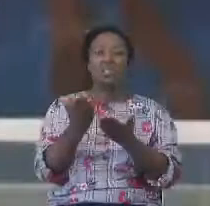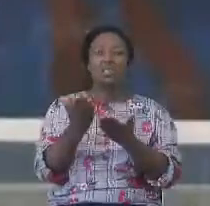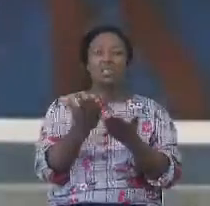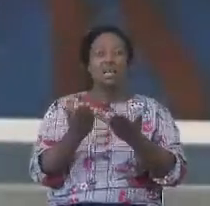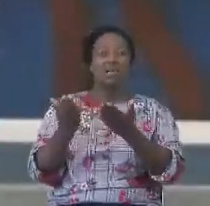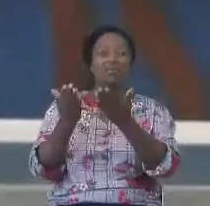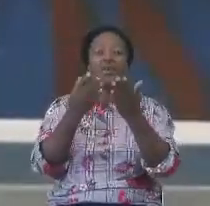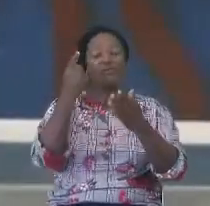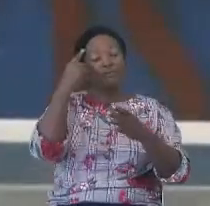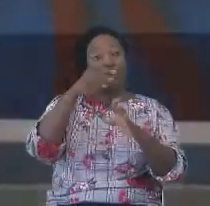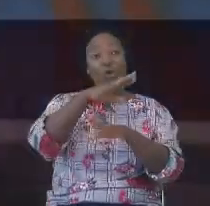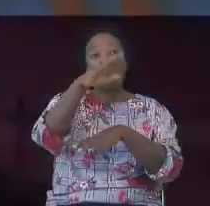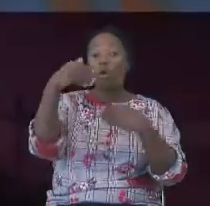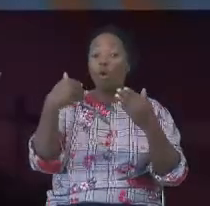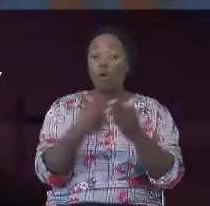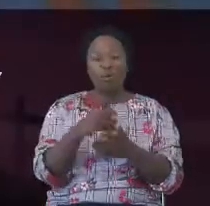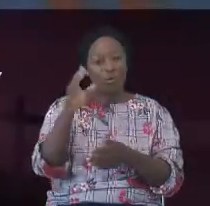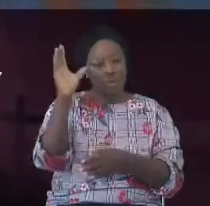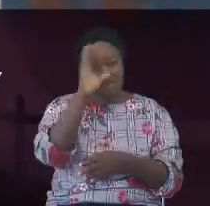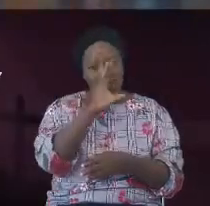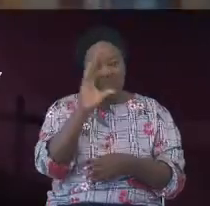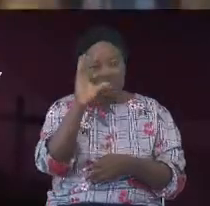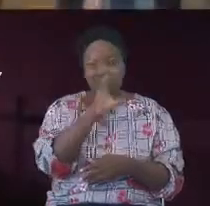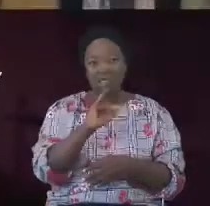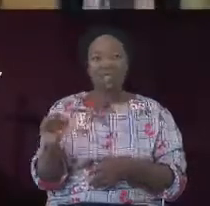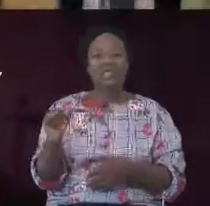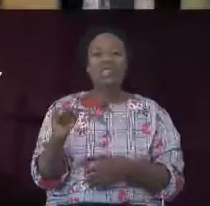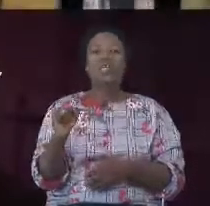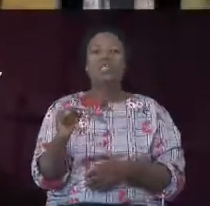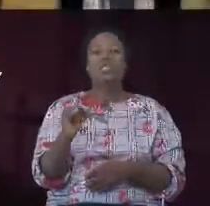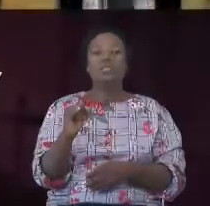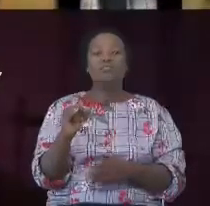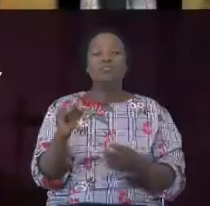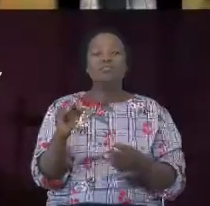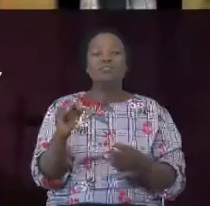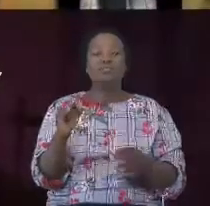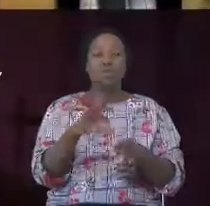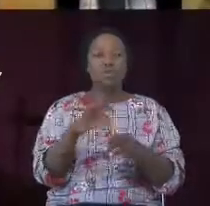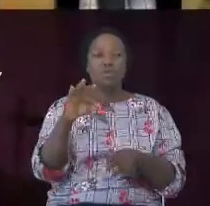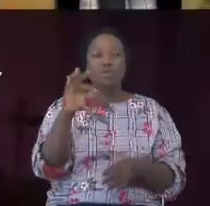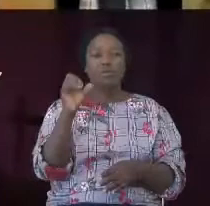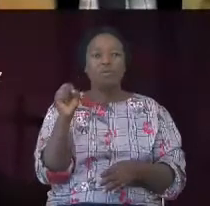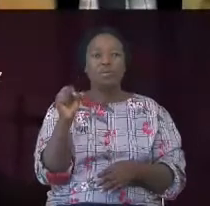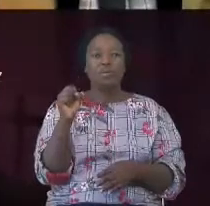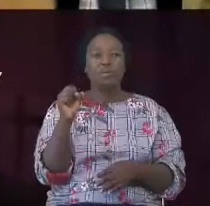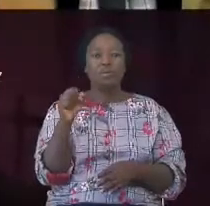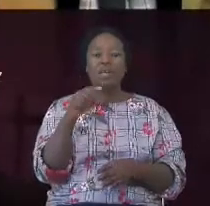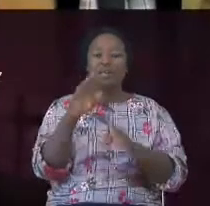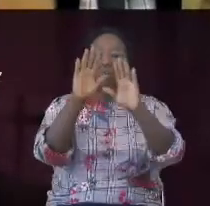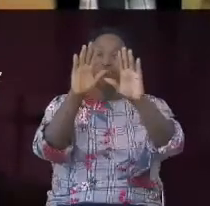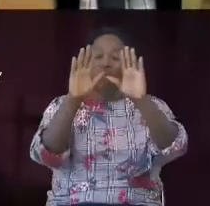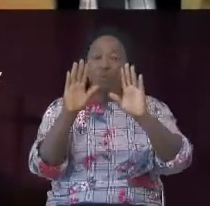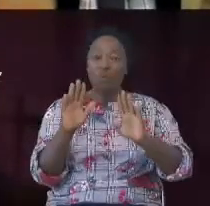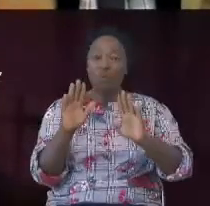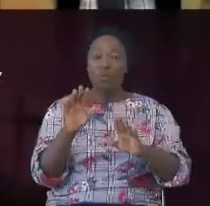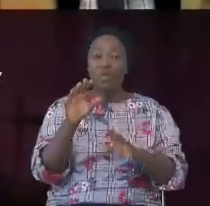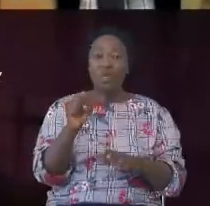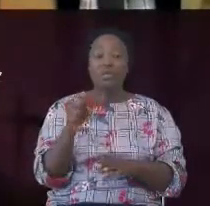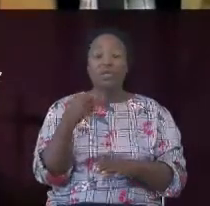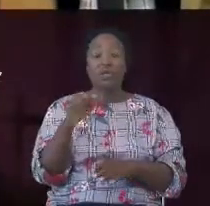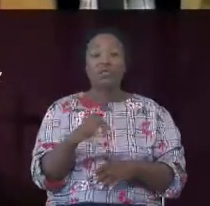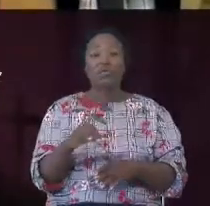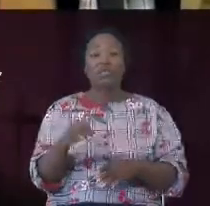his satisfactory sacrifice for all seeking souls. The